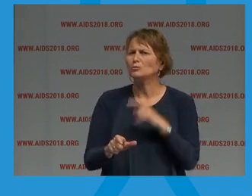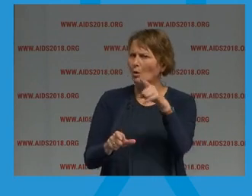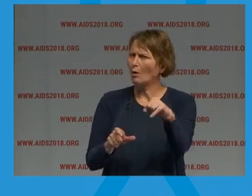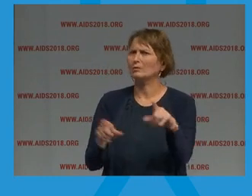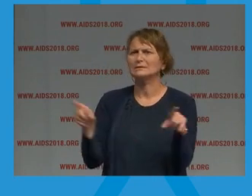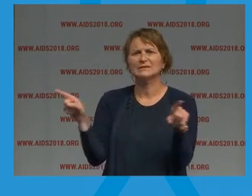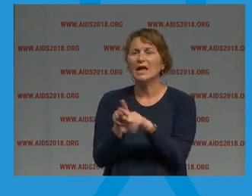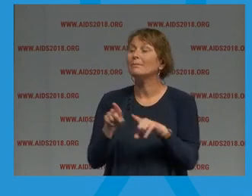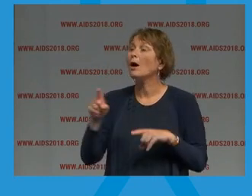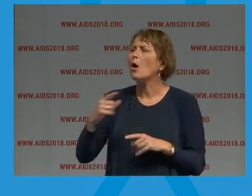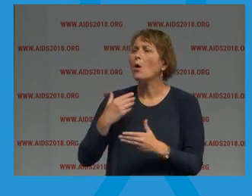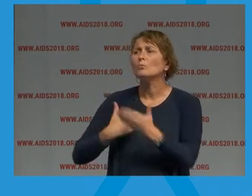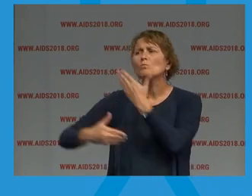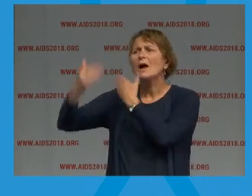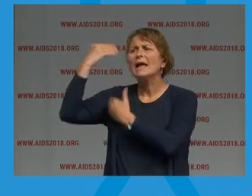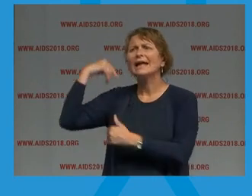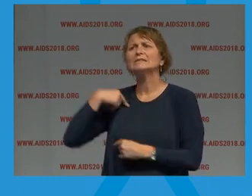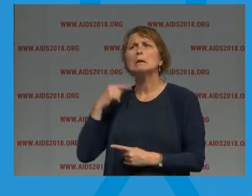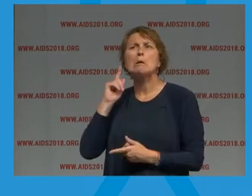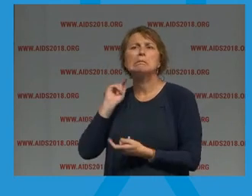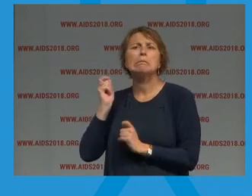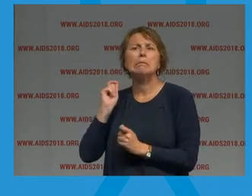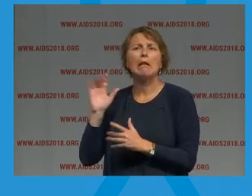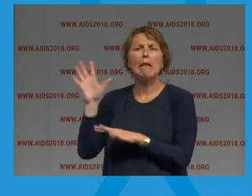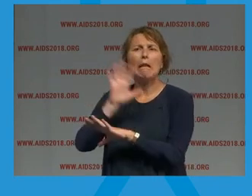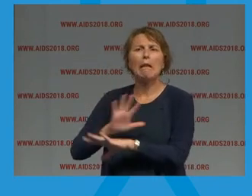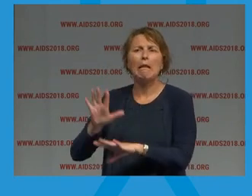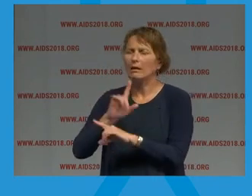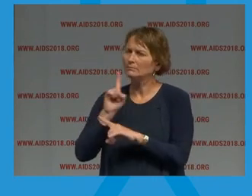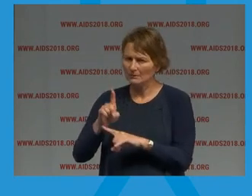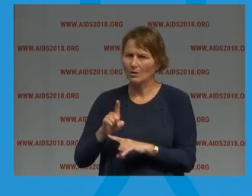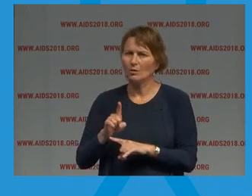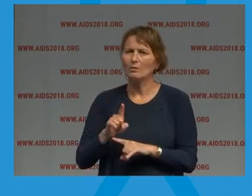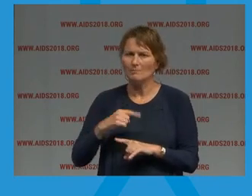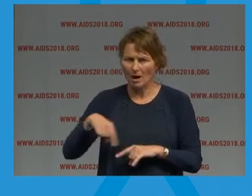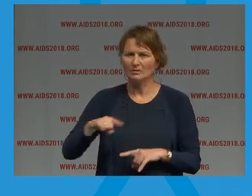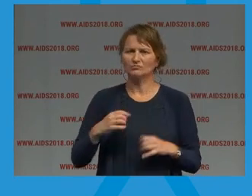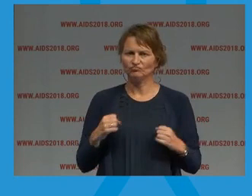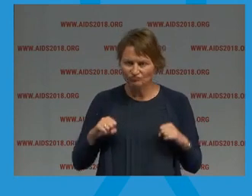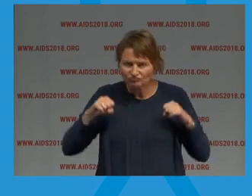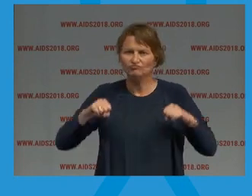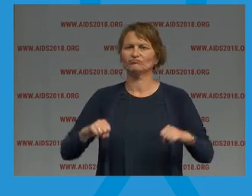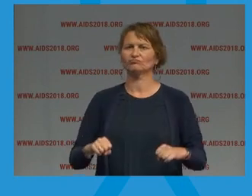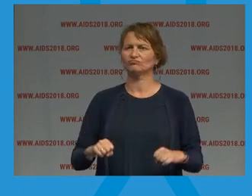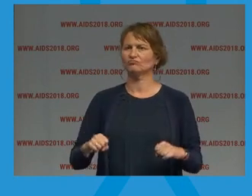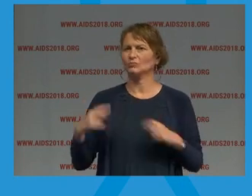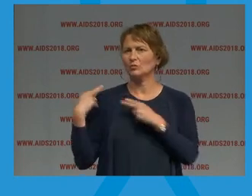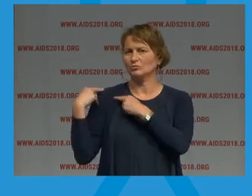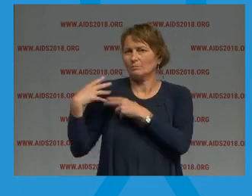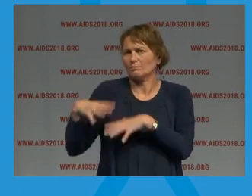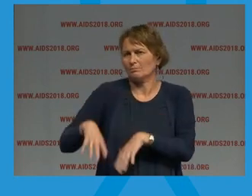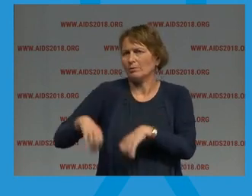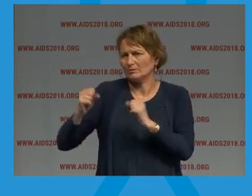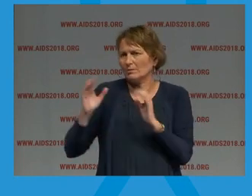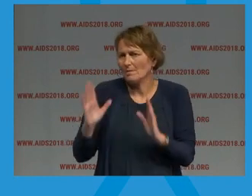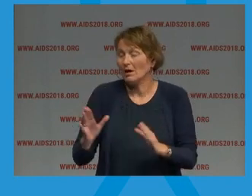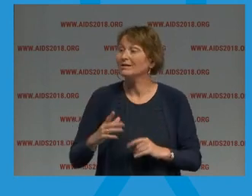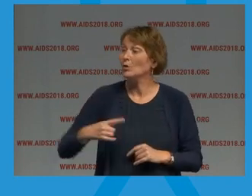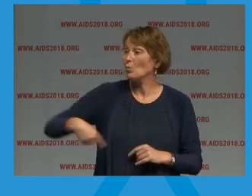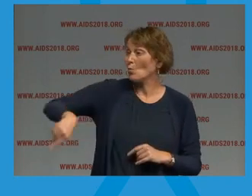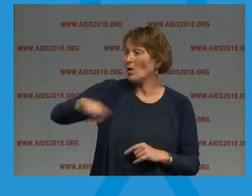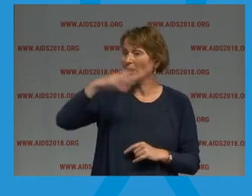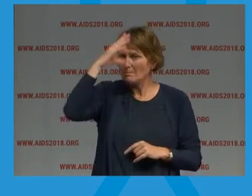impose ourselves on history first. Second is that we have to take on the responsibility as